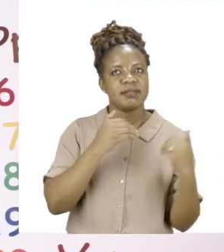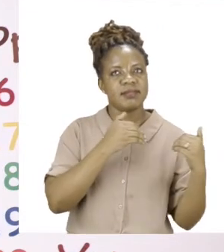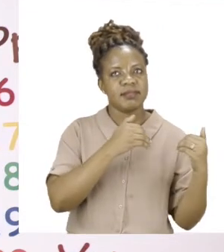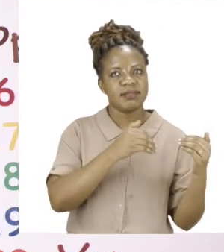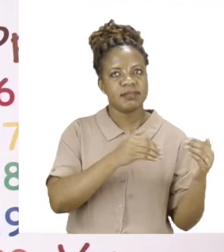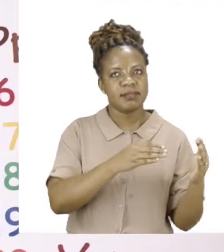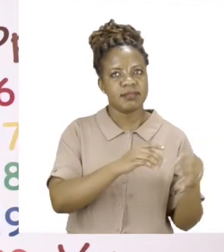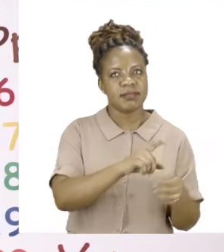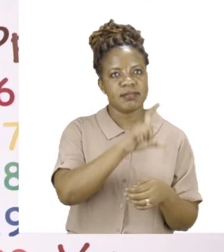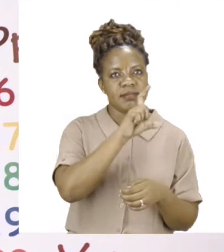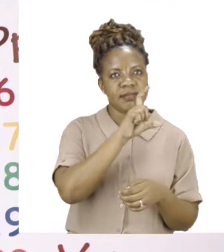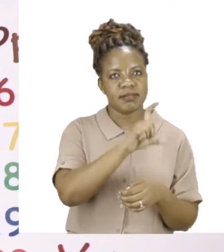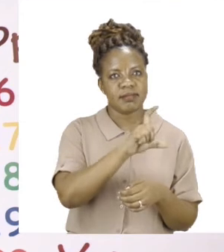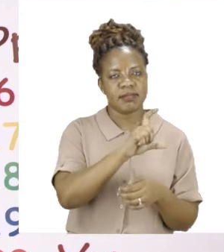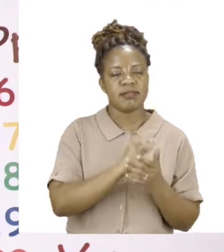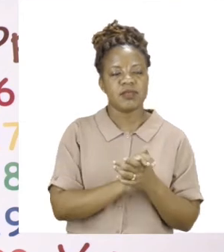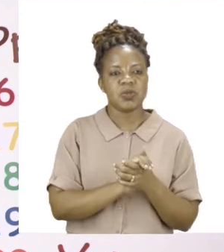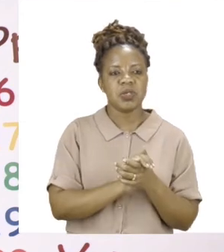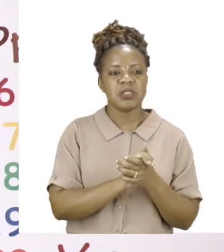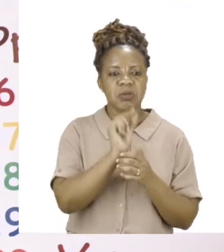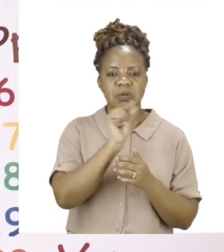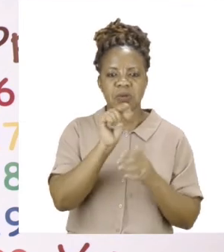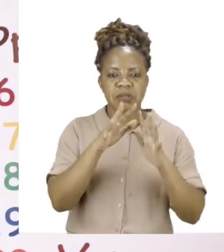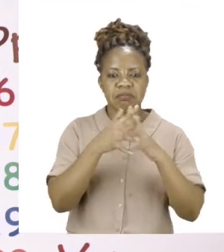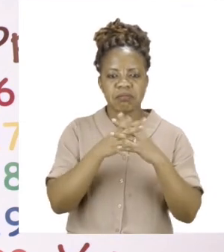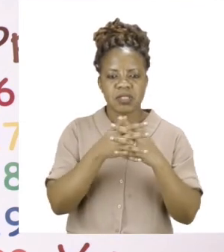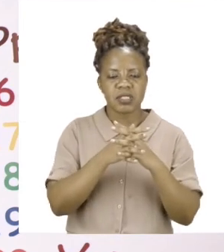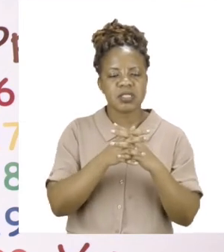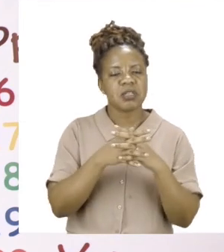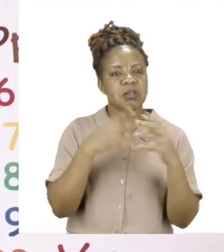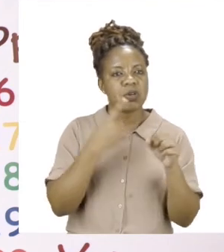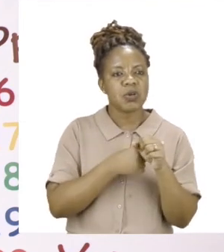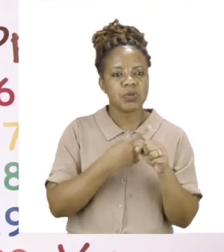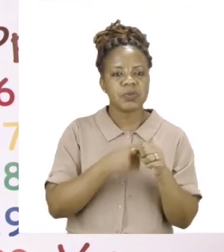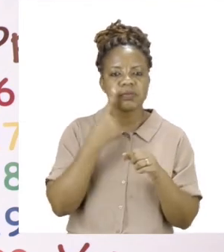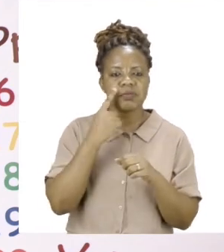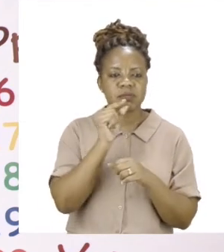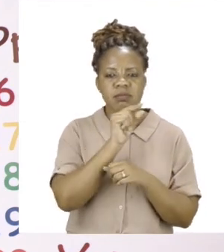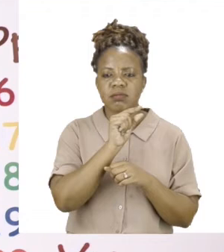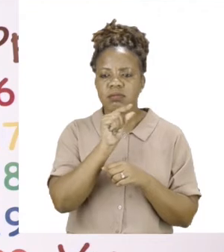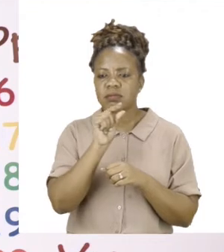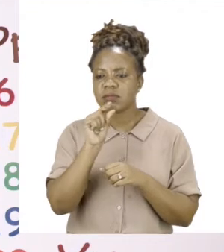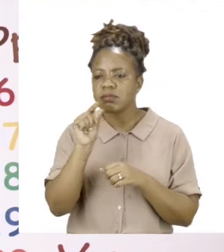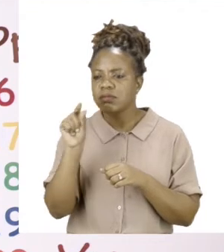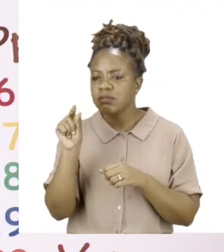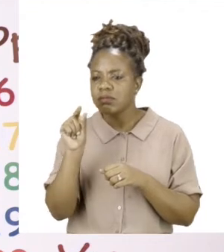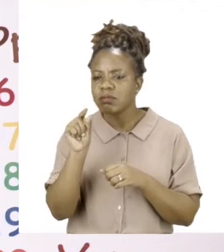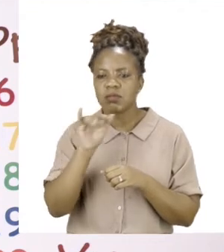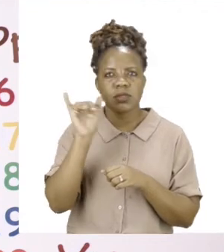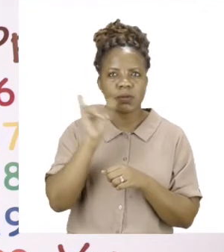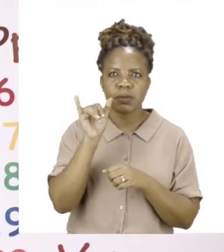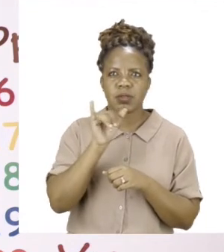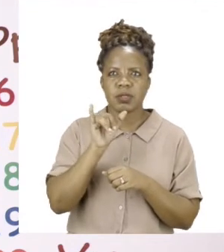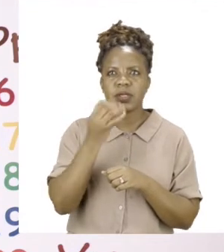these sentences, look for the capital letter first. And then any word that has a full stop after it is trying